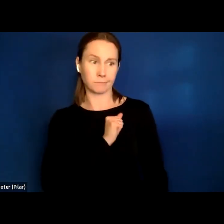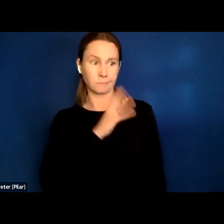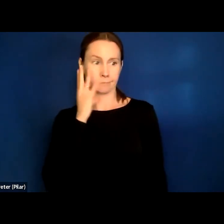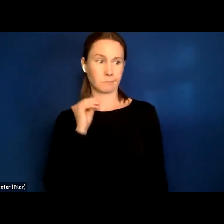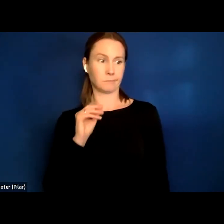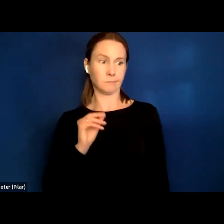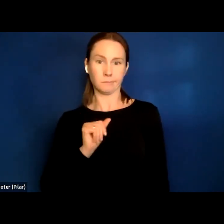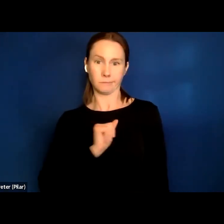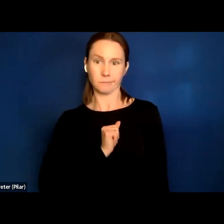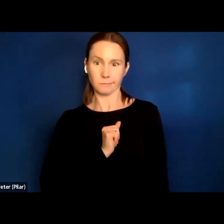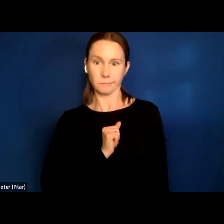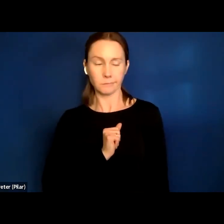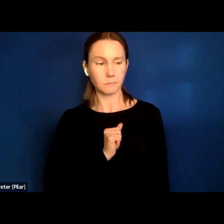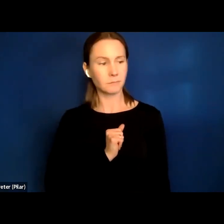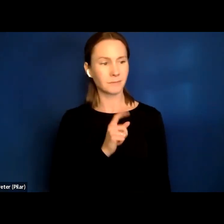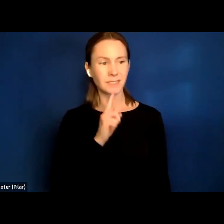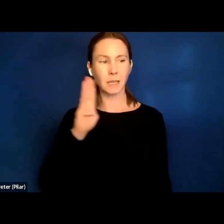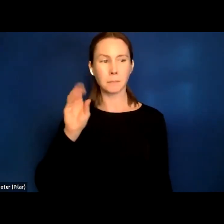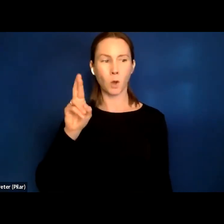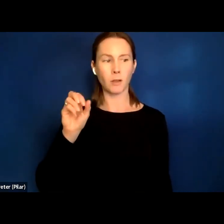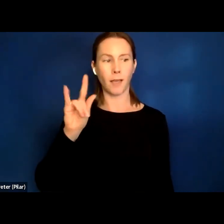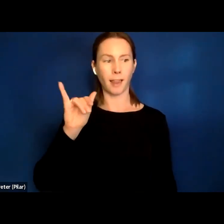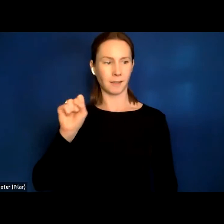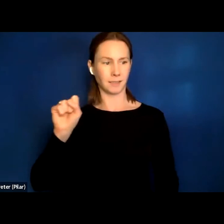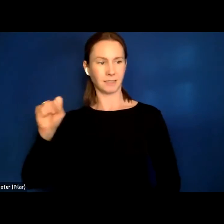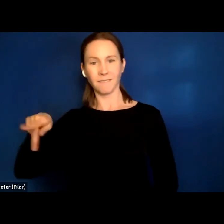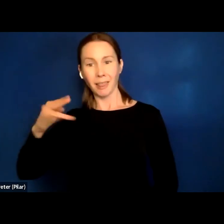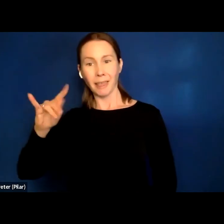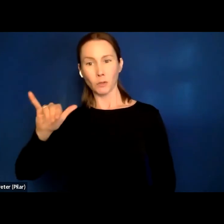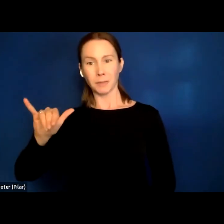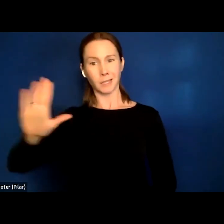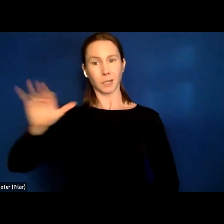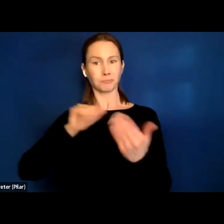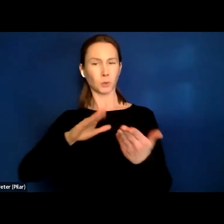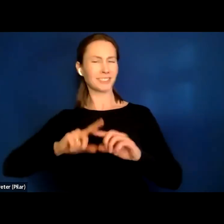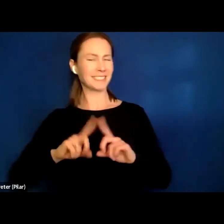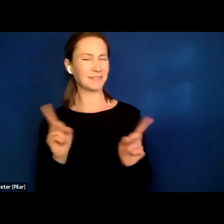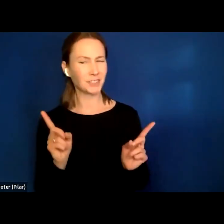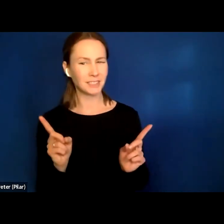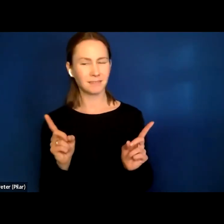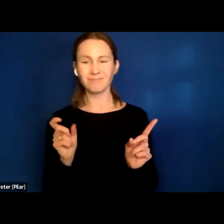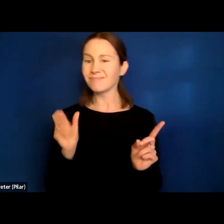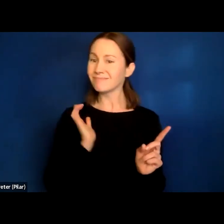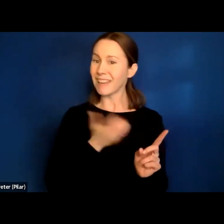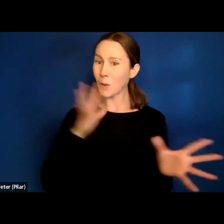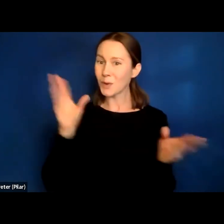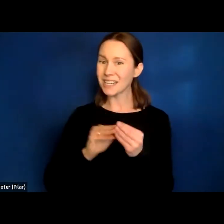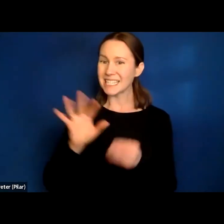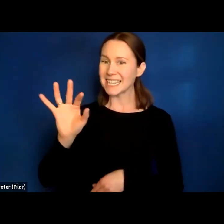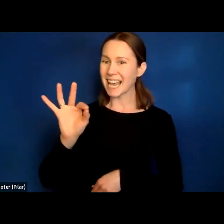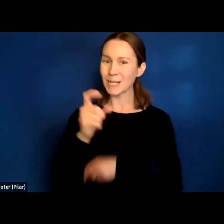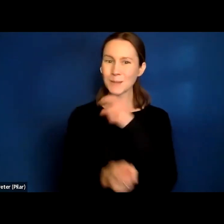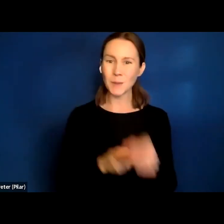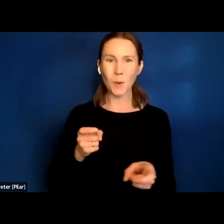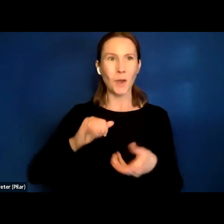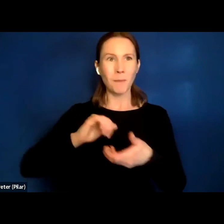myself, Borealis Philanthropy does things differently. And so through our 9 donor collaborative funds, we're helping